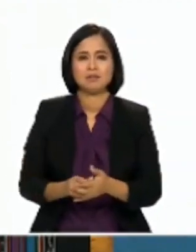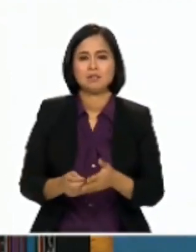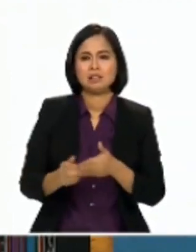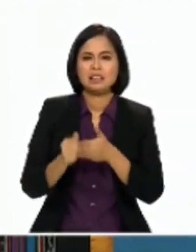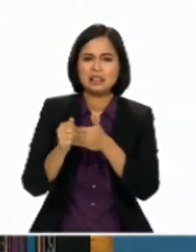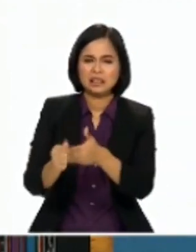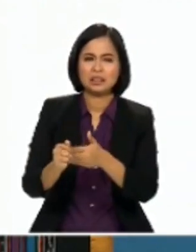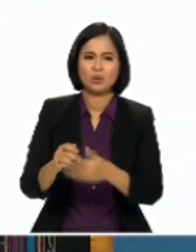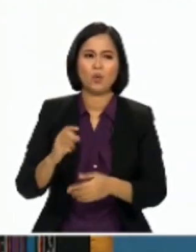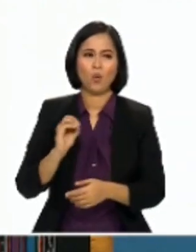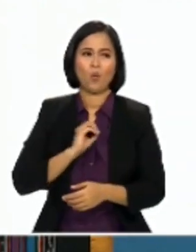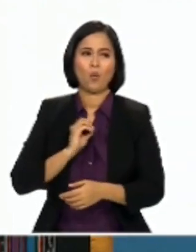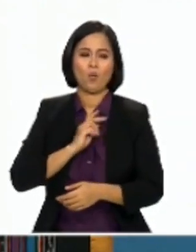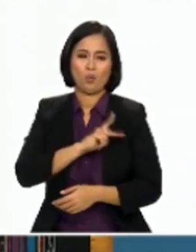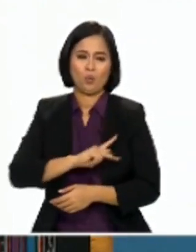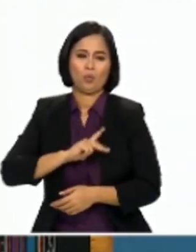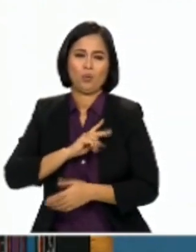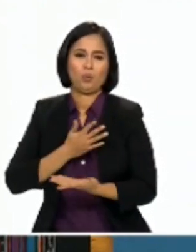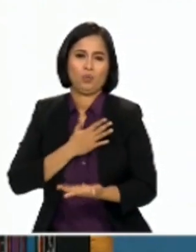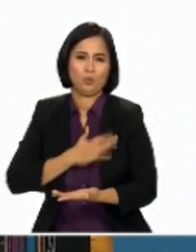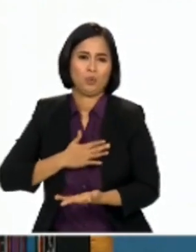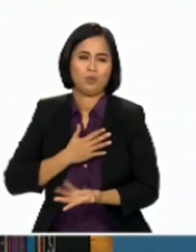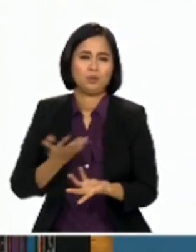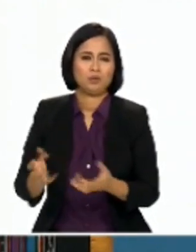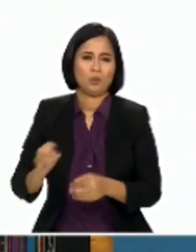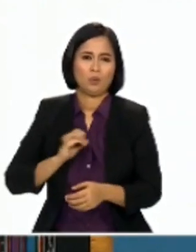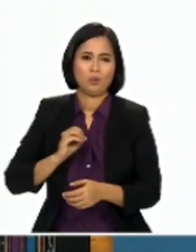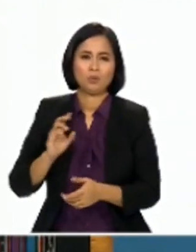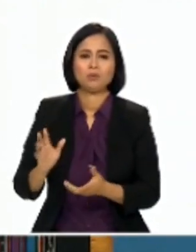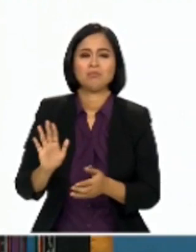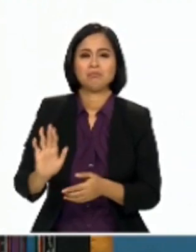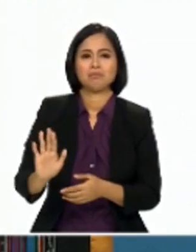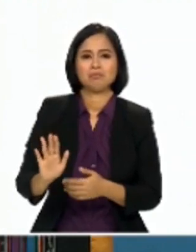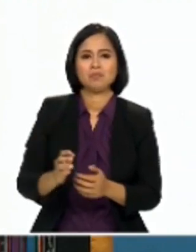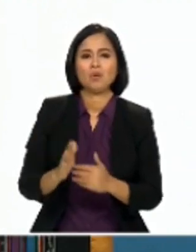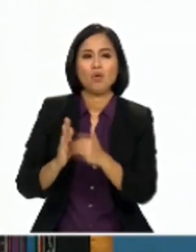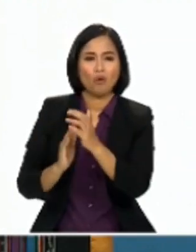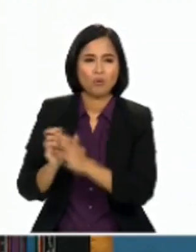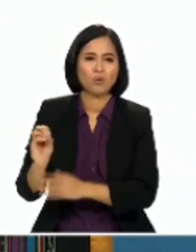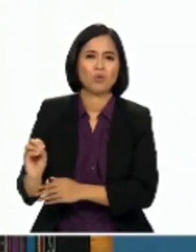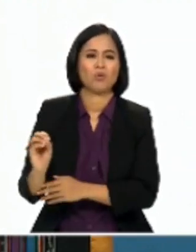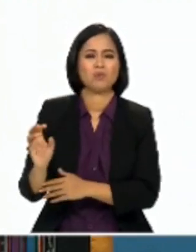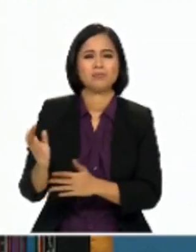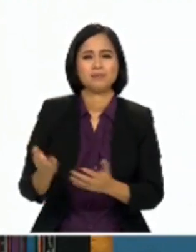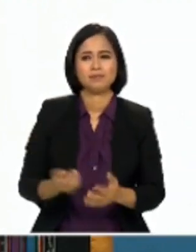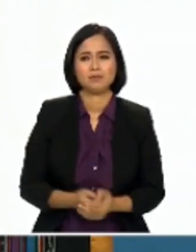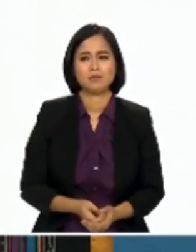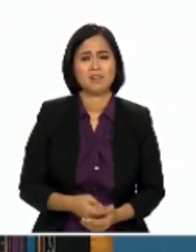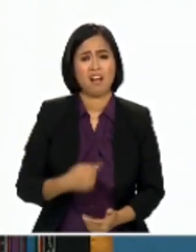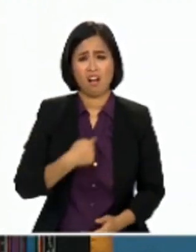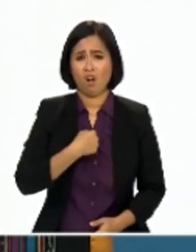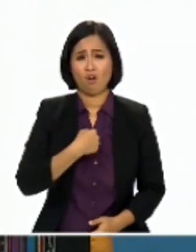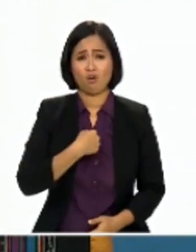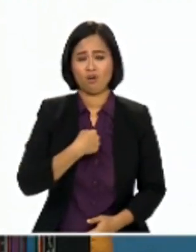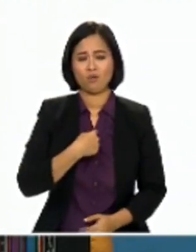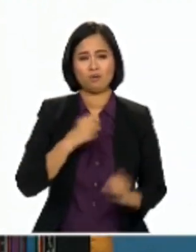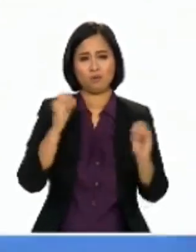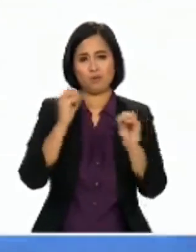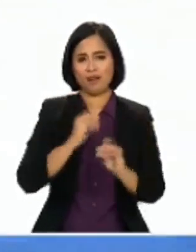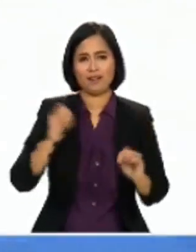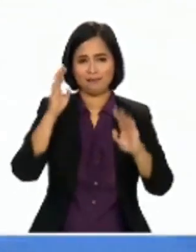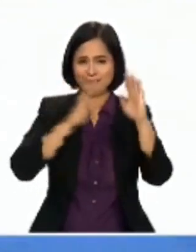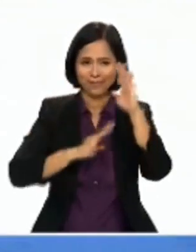eh. The only way to do it, anyway, me, I have no problem.